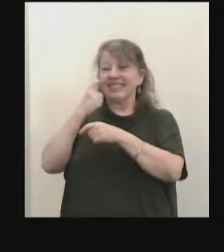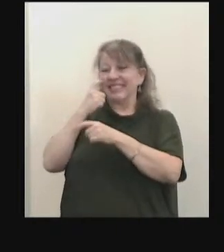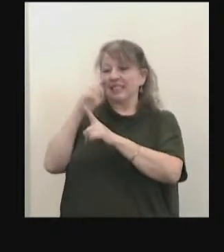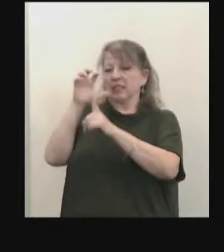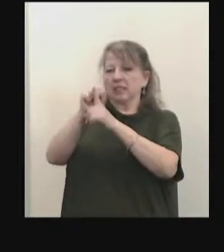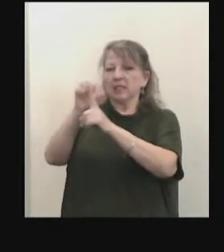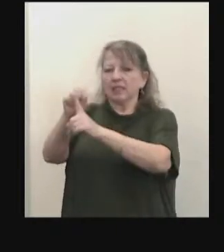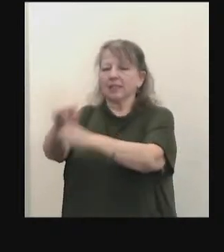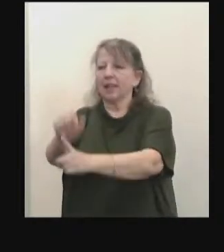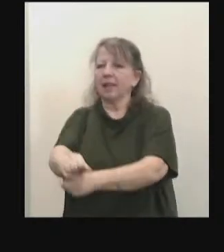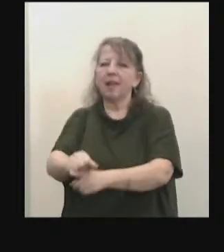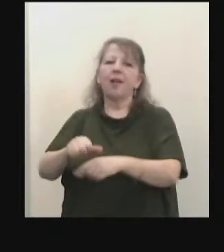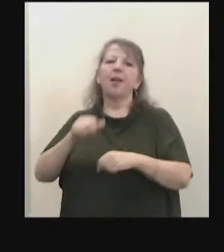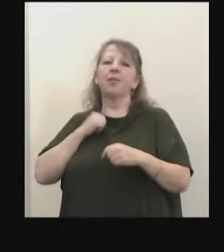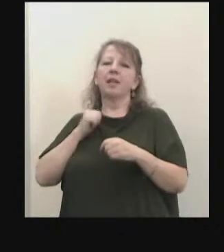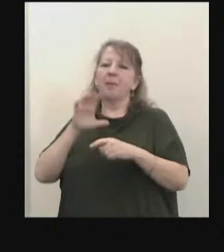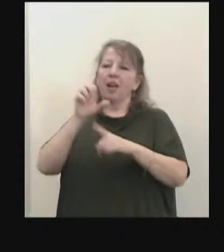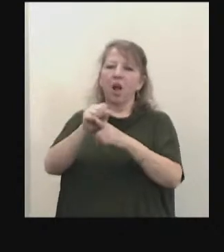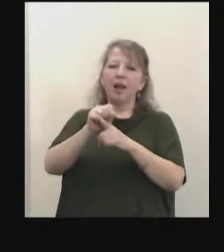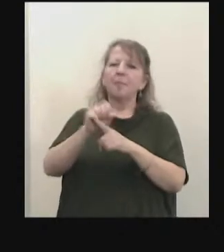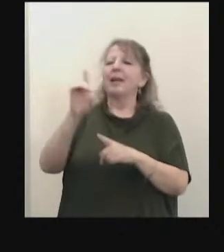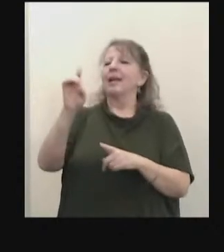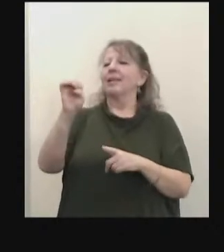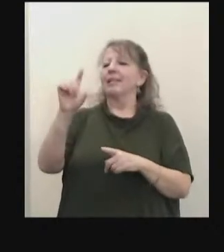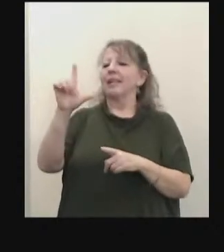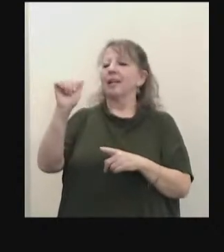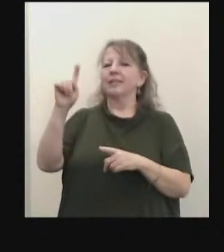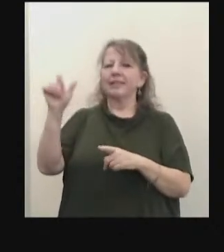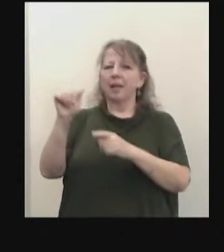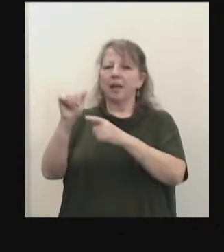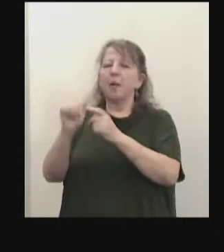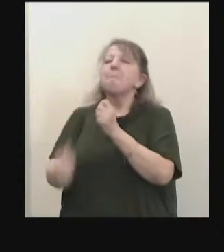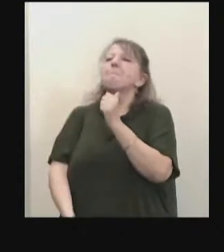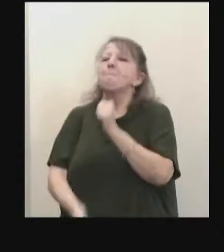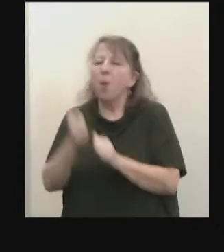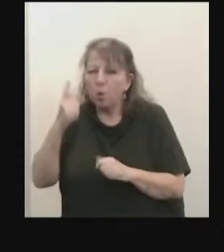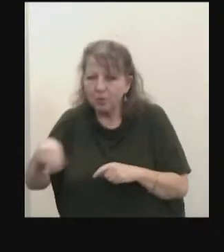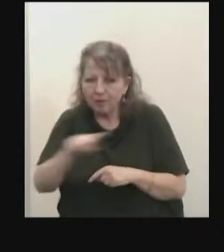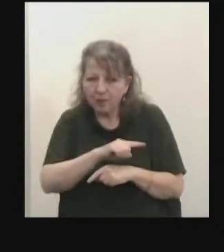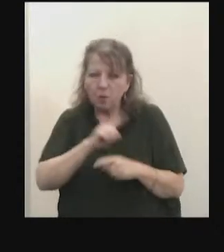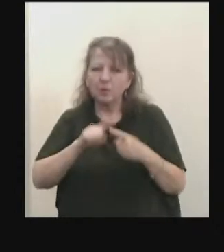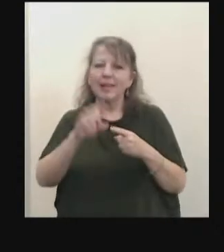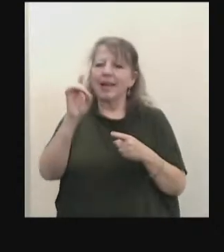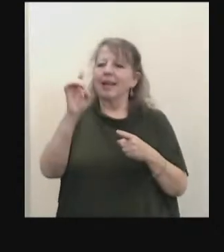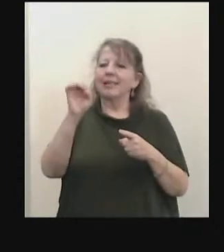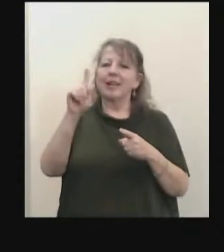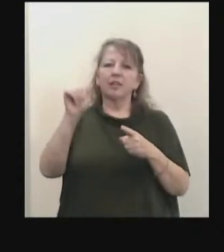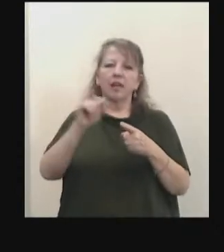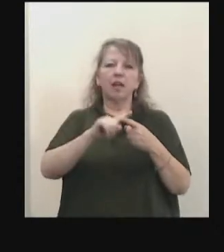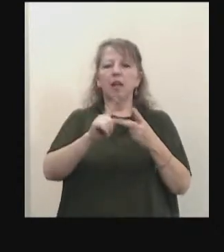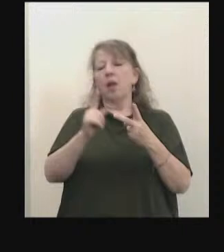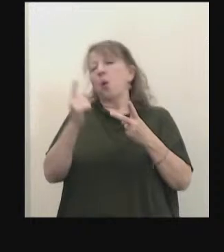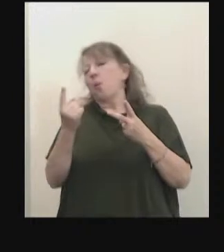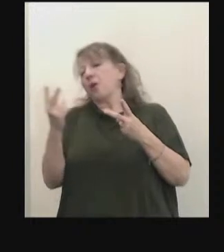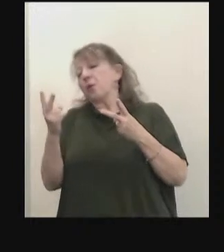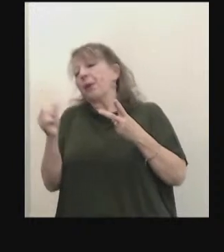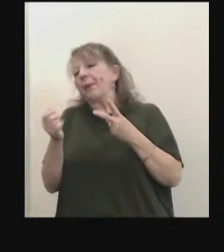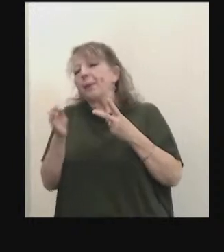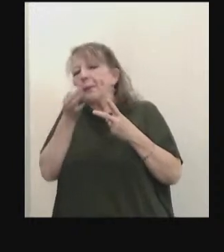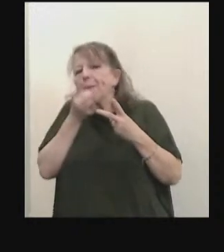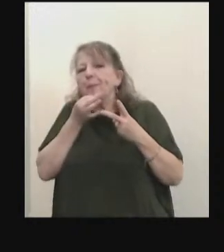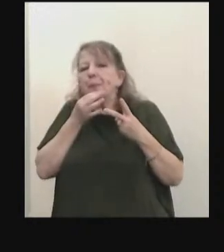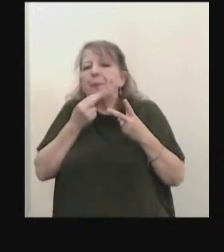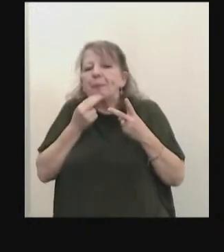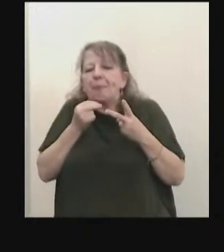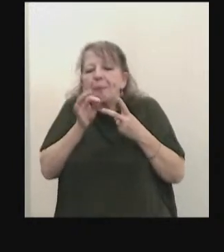Genomic Excellence has been Delta variant, maybe just one or two strains, but everything else is the Delta. So that's pretty much what we're dealing with